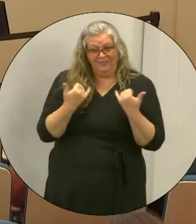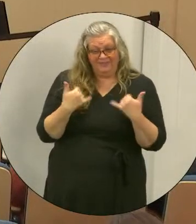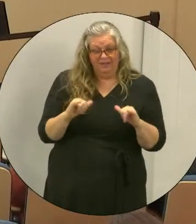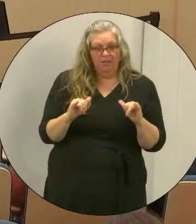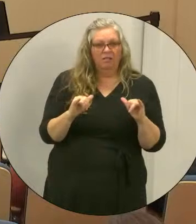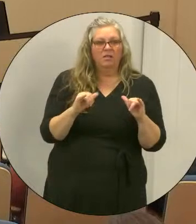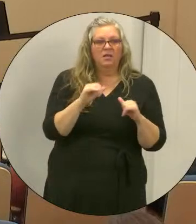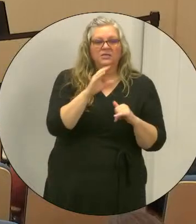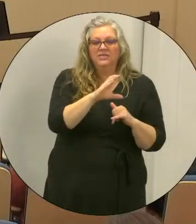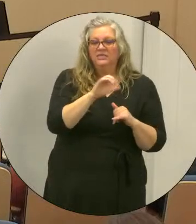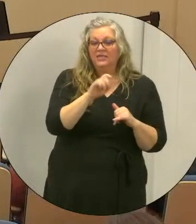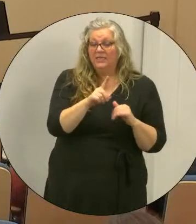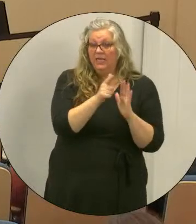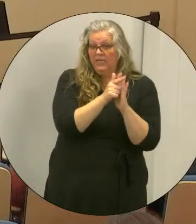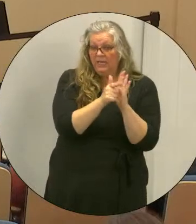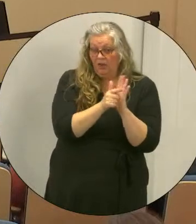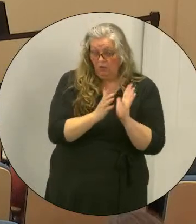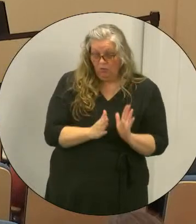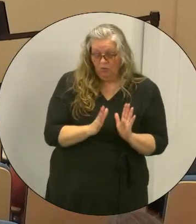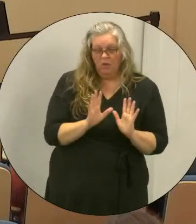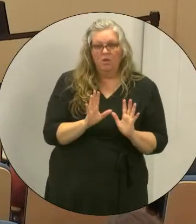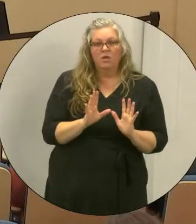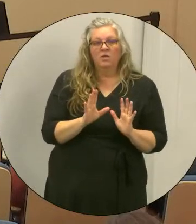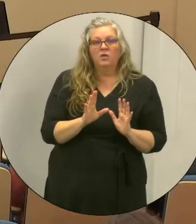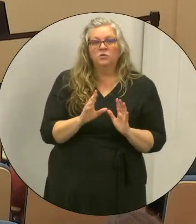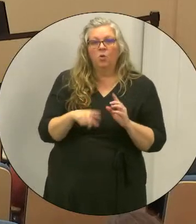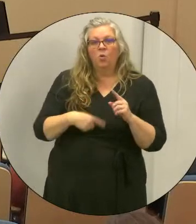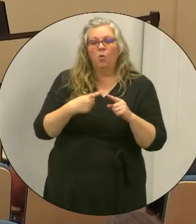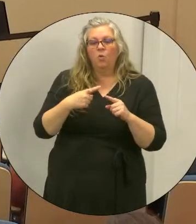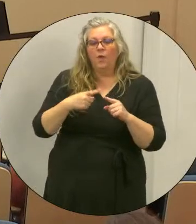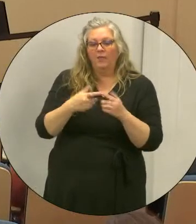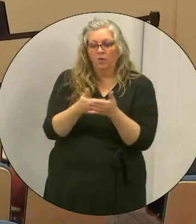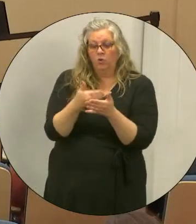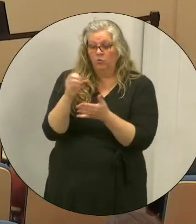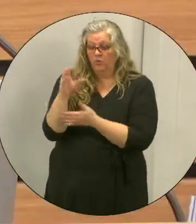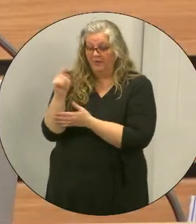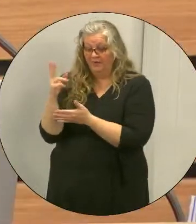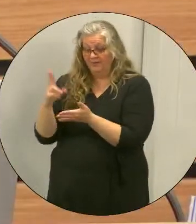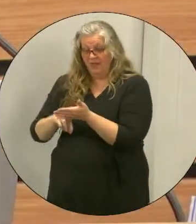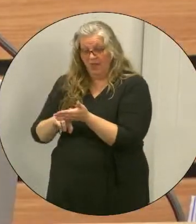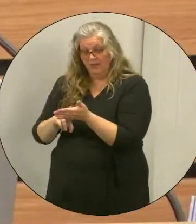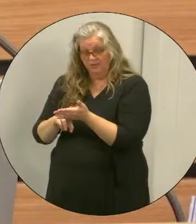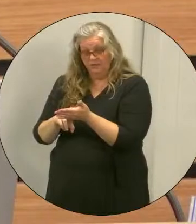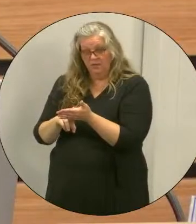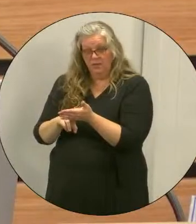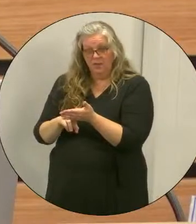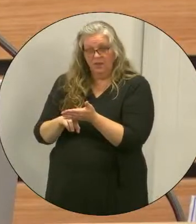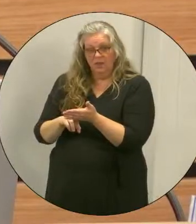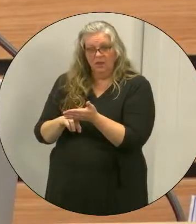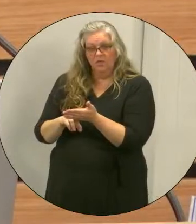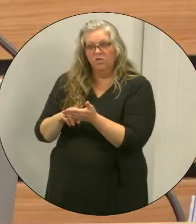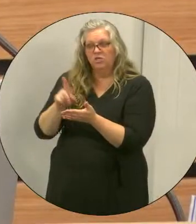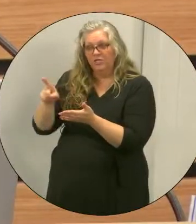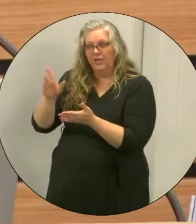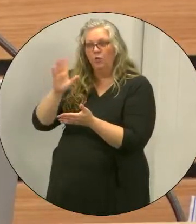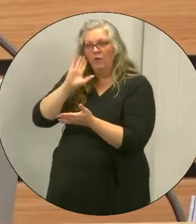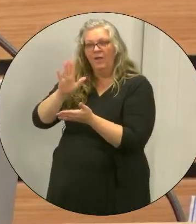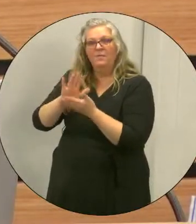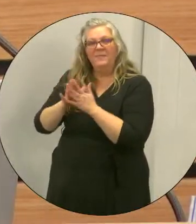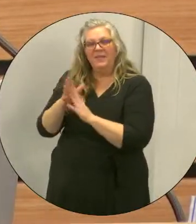of the Clark County School District. As soon as the new superintendent signs her contract, she will be my